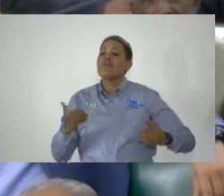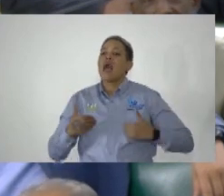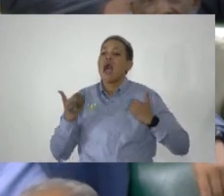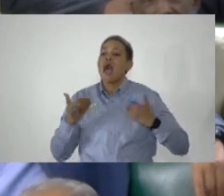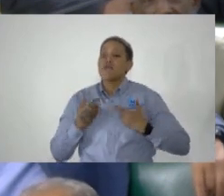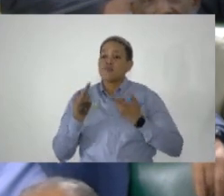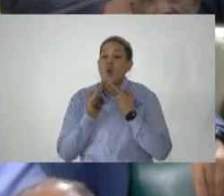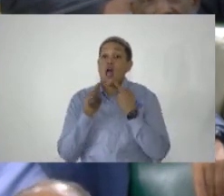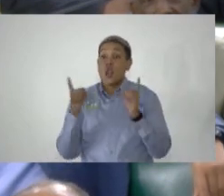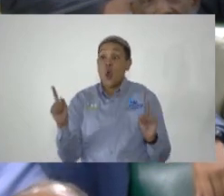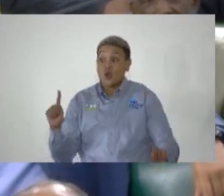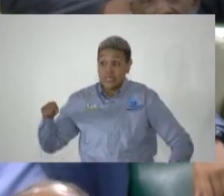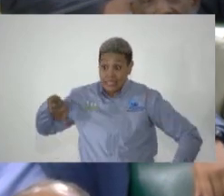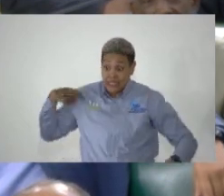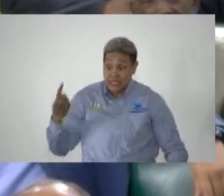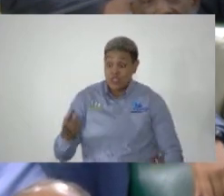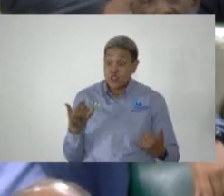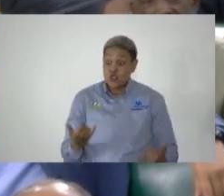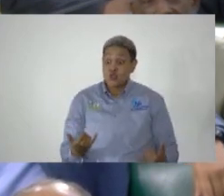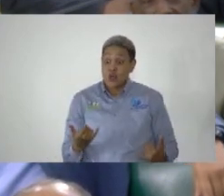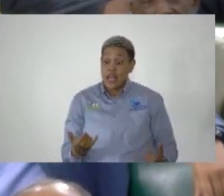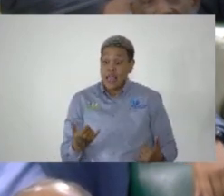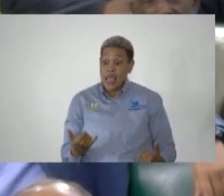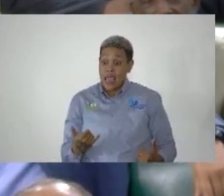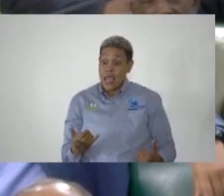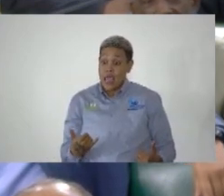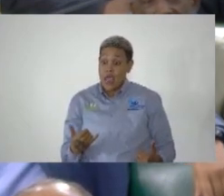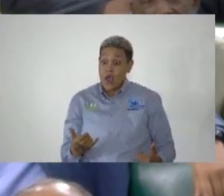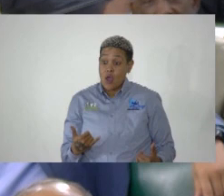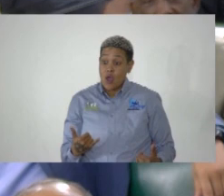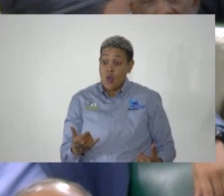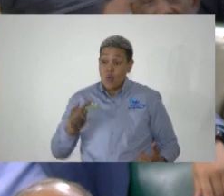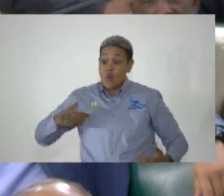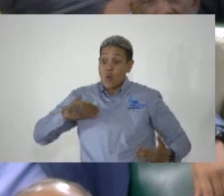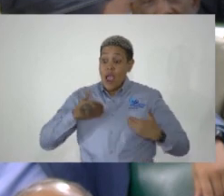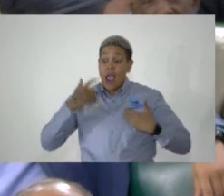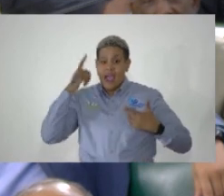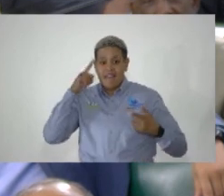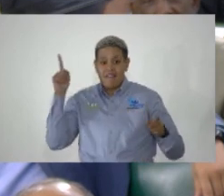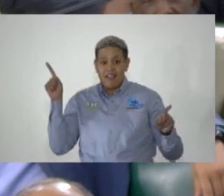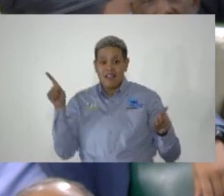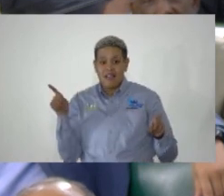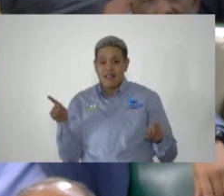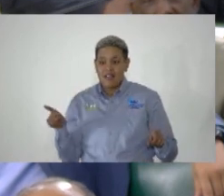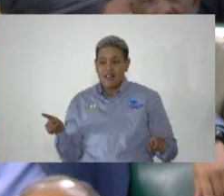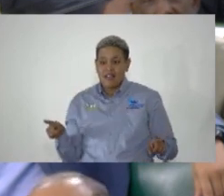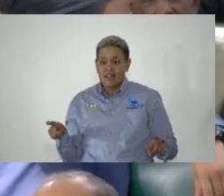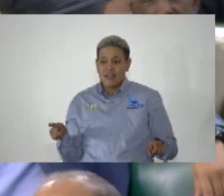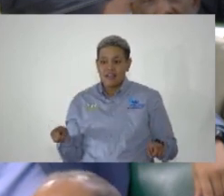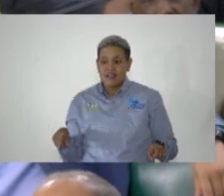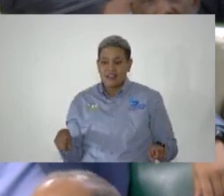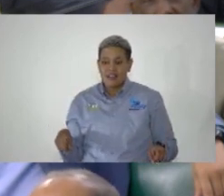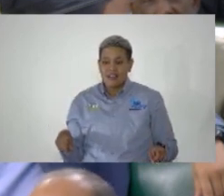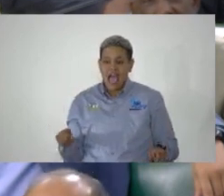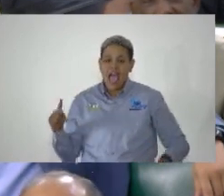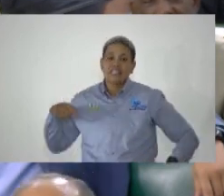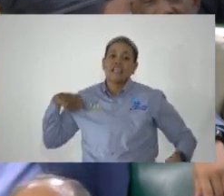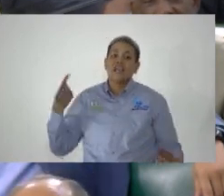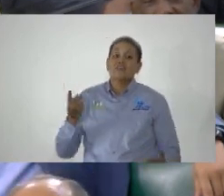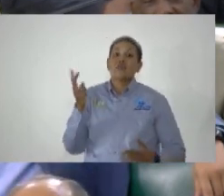as at today, we have agreement, Madam Speaker, as at 2 p.m.